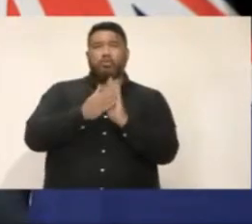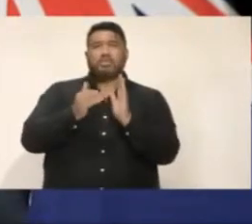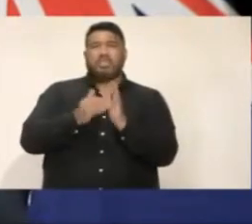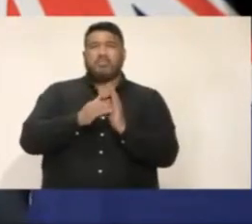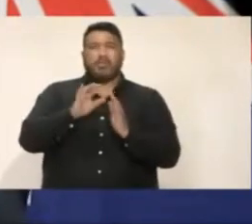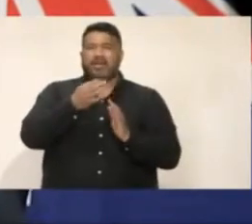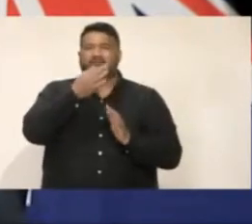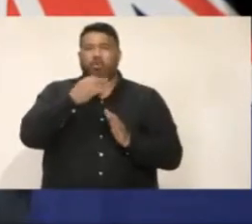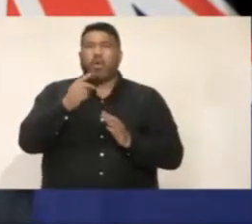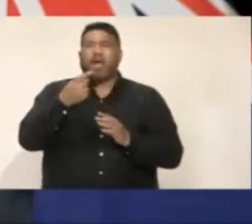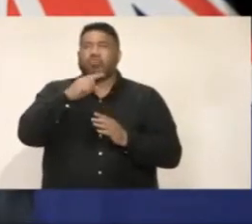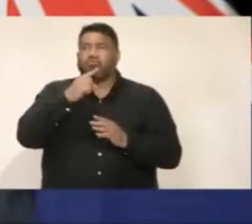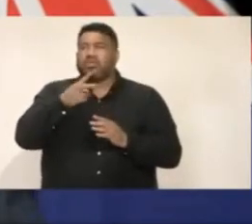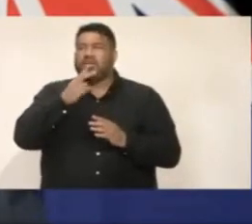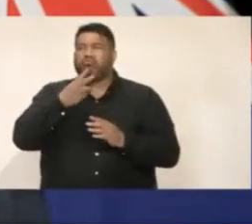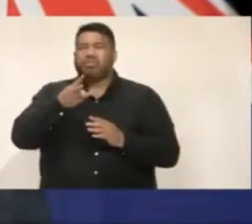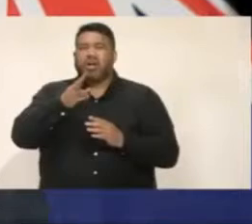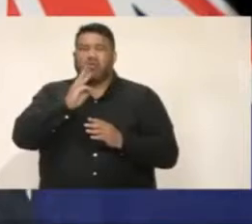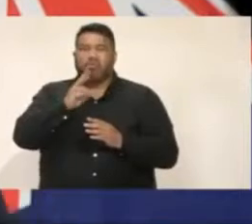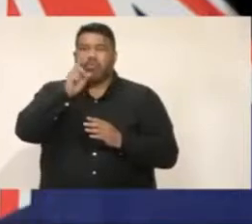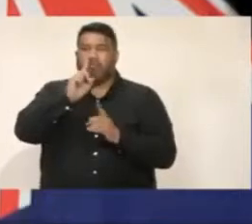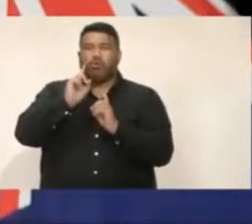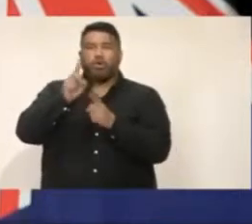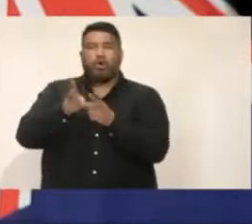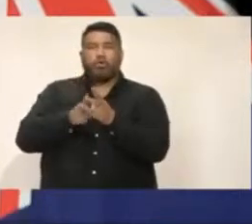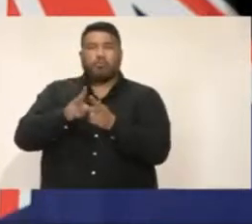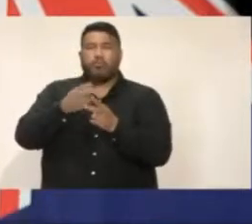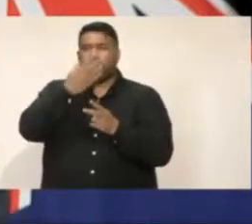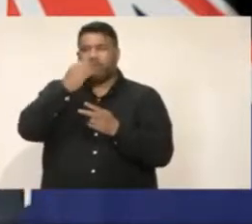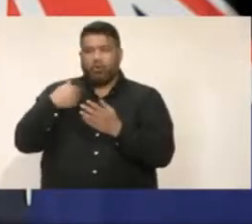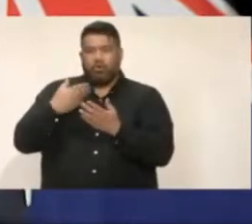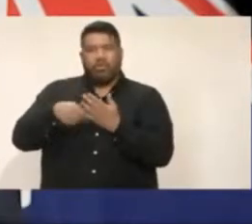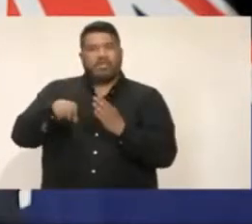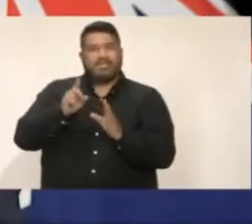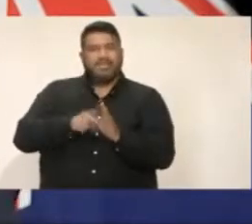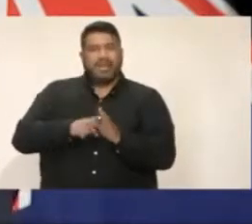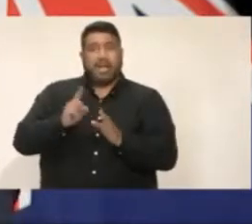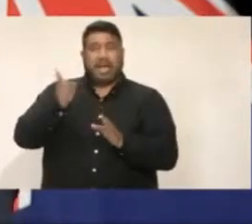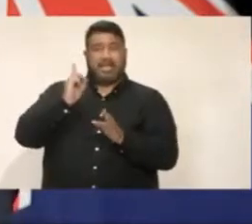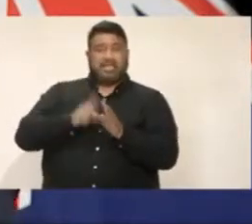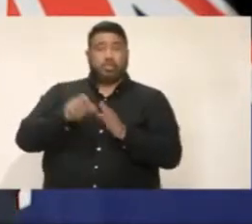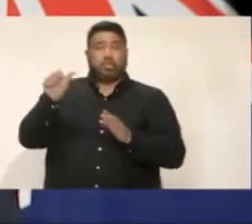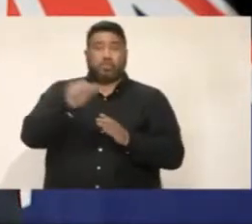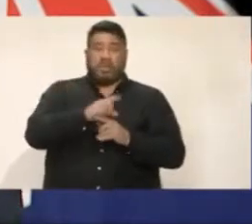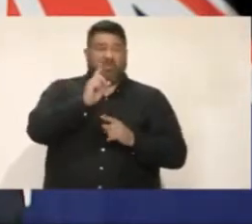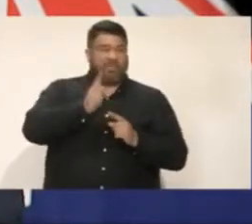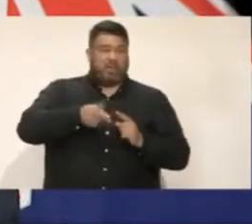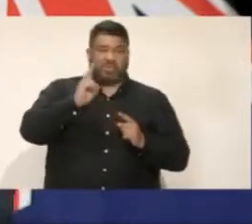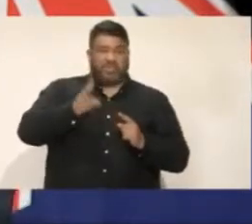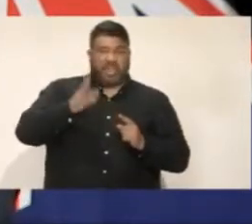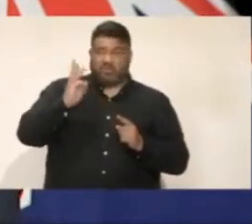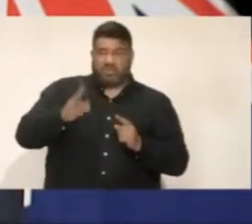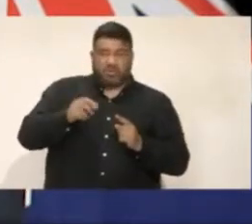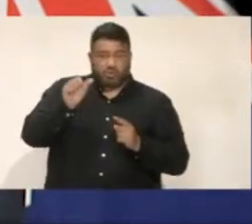normal year that would be several thousand. I think last year around 6,500. Not unexpected, and